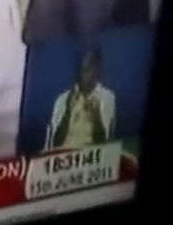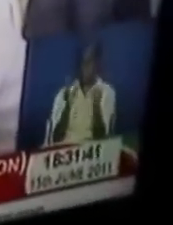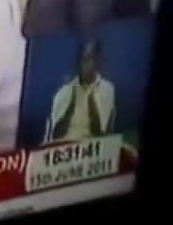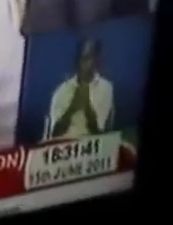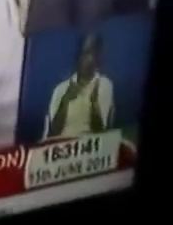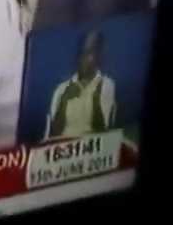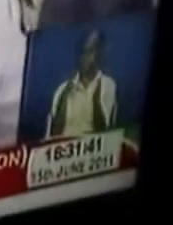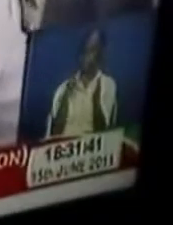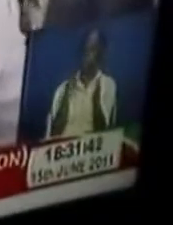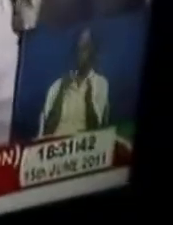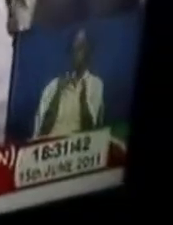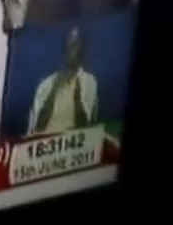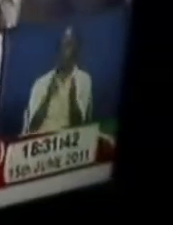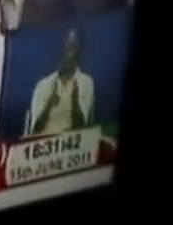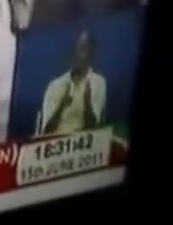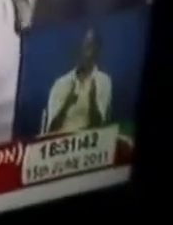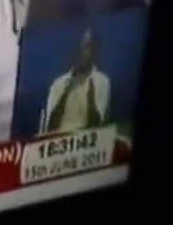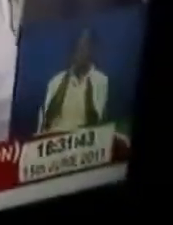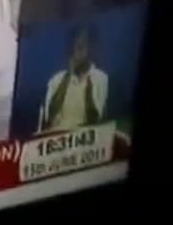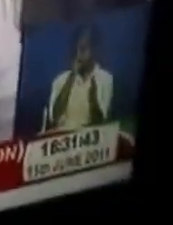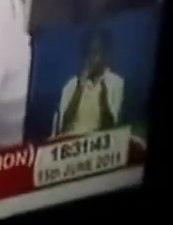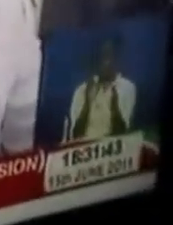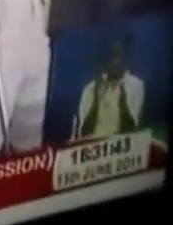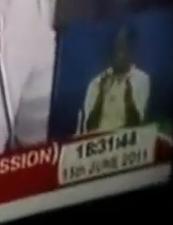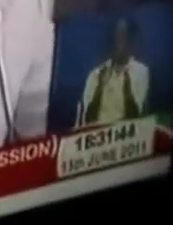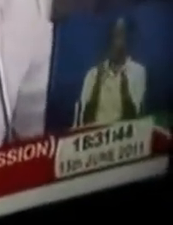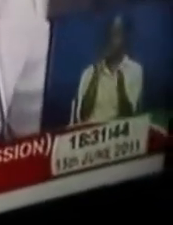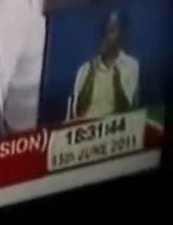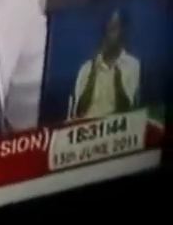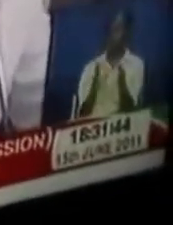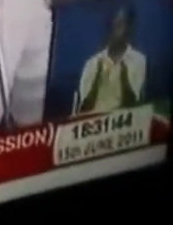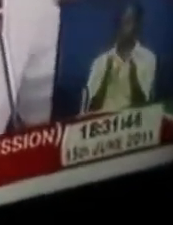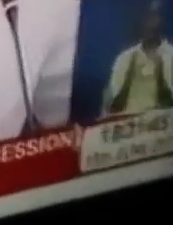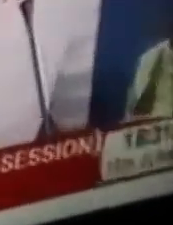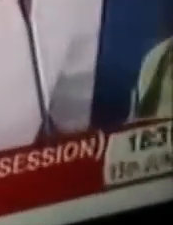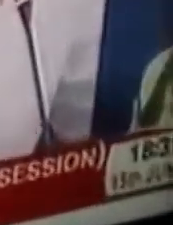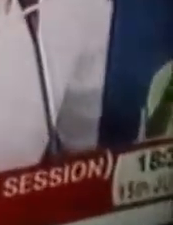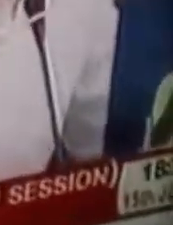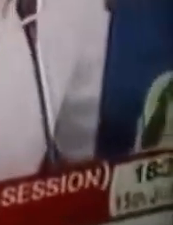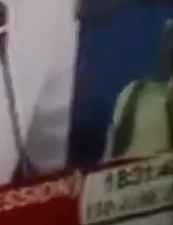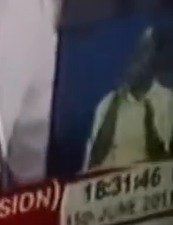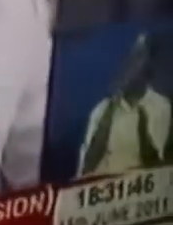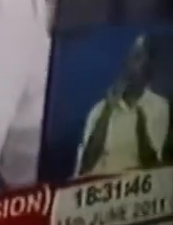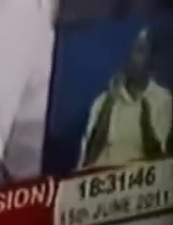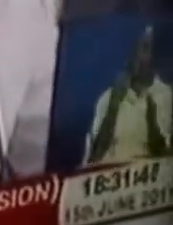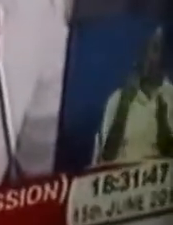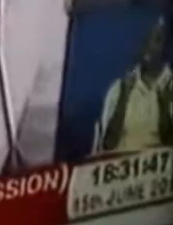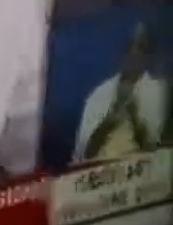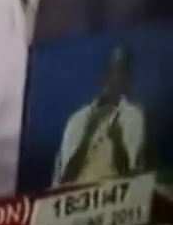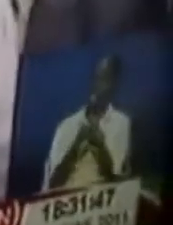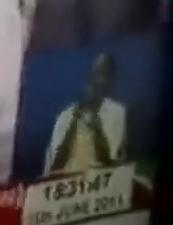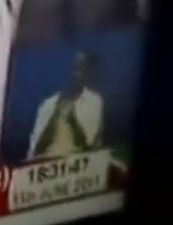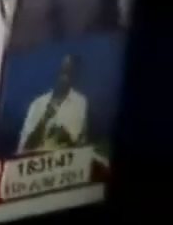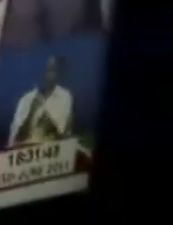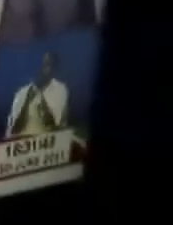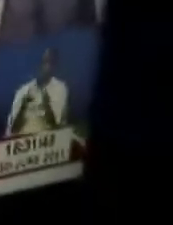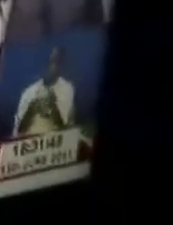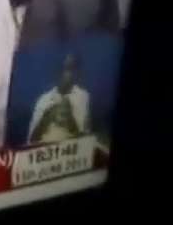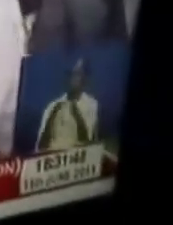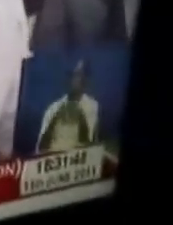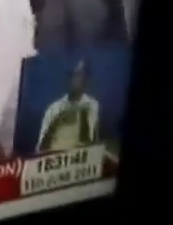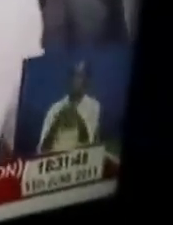I take your direction very seriously. Mr. Speaker, I speak first as an honorable member, whether nominated or